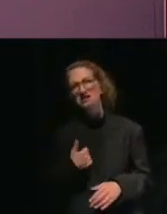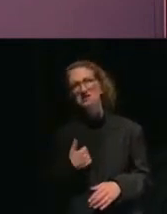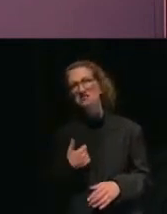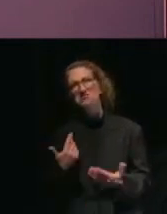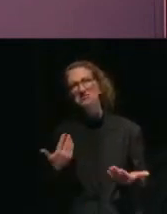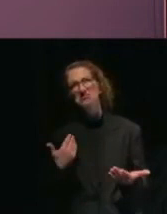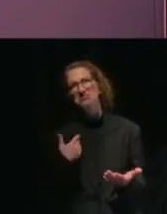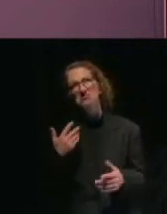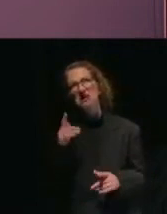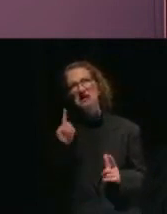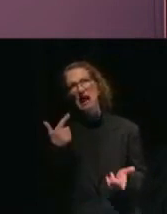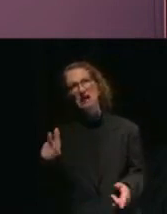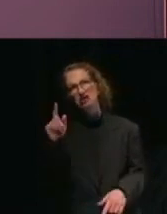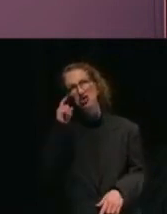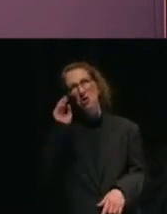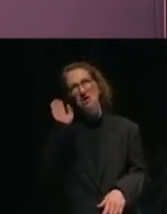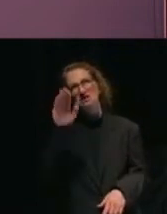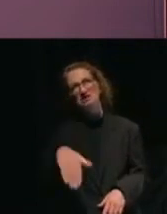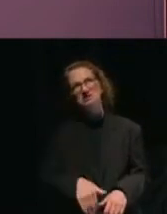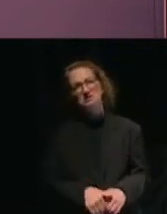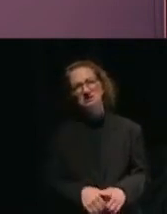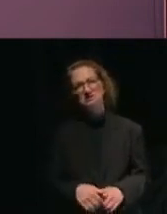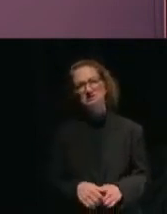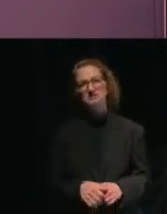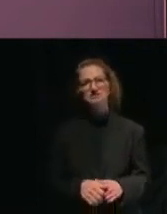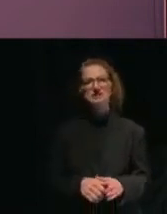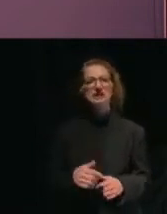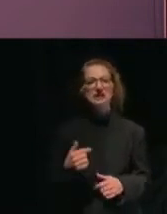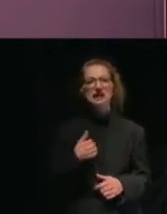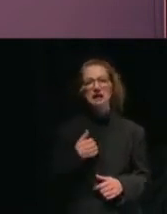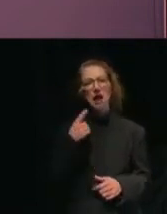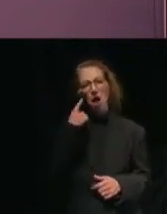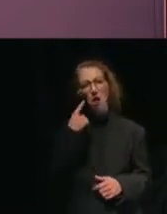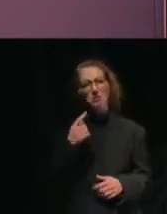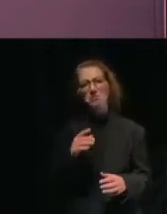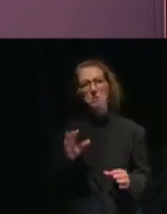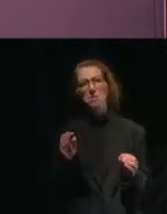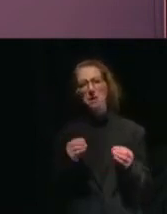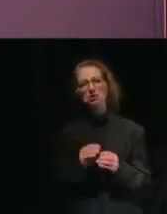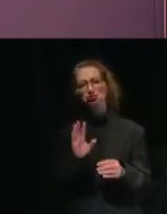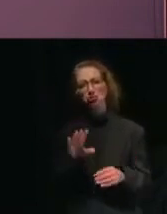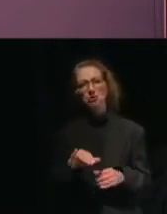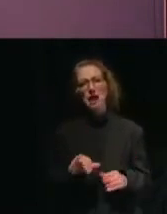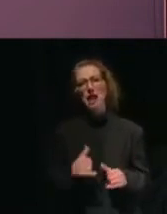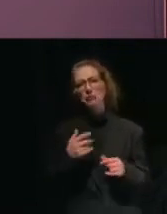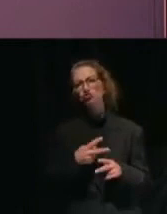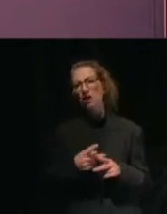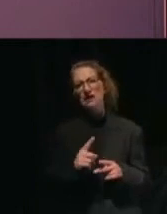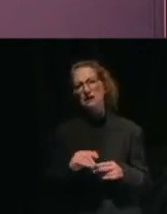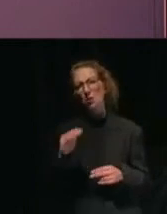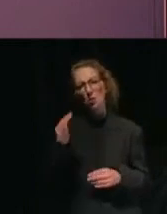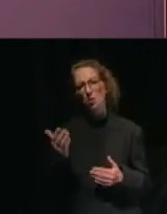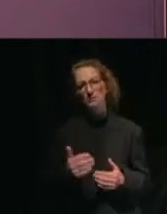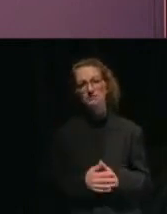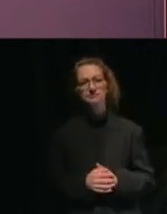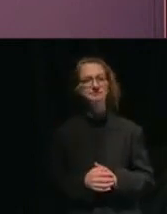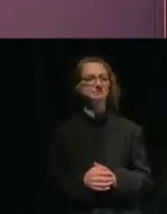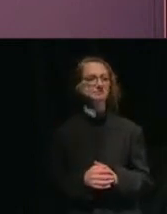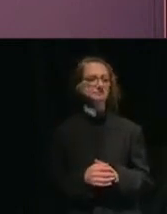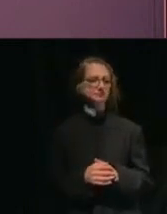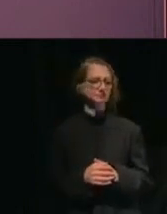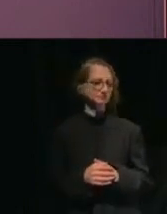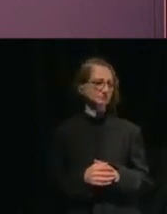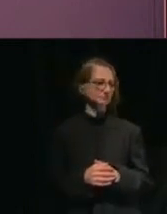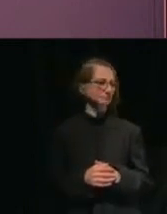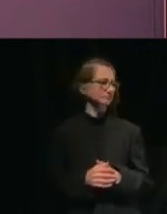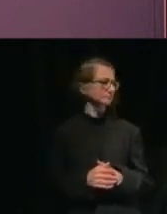already experienced poverty. Yeah, I grew up relatively poor, and so I don't really worry. I think that I'll be fine